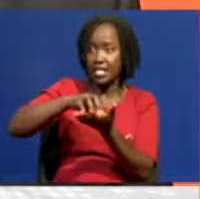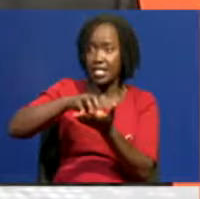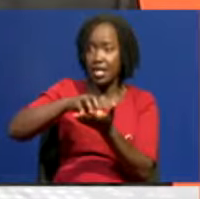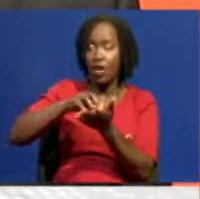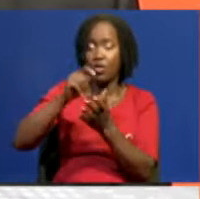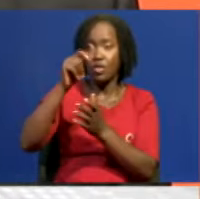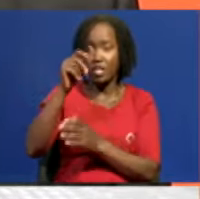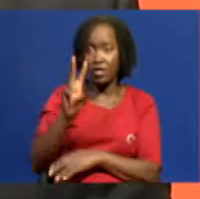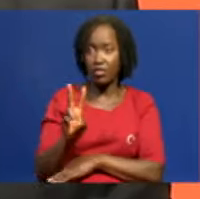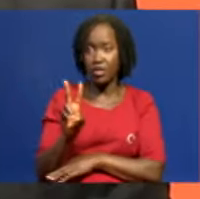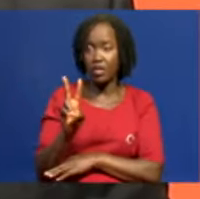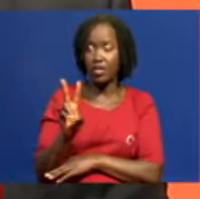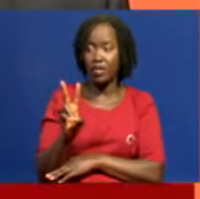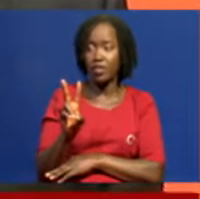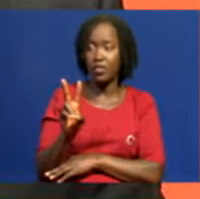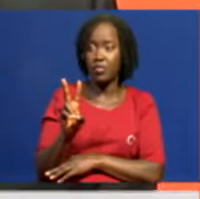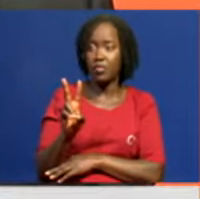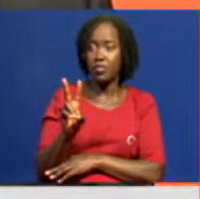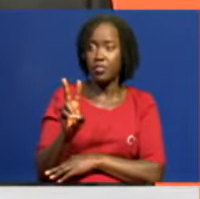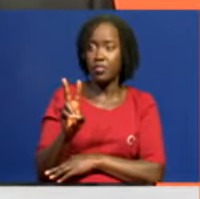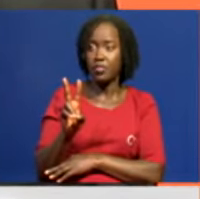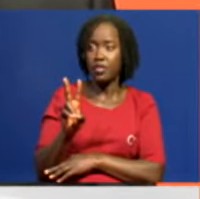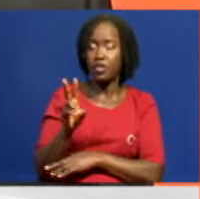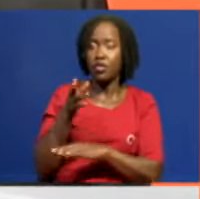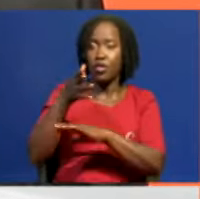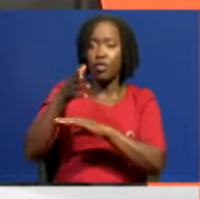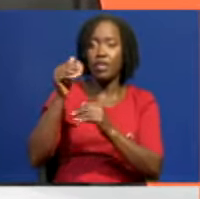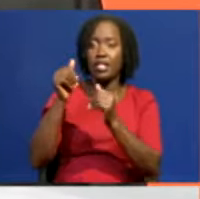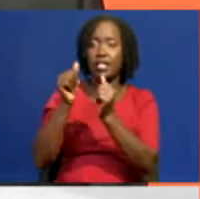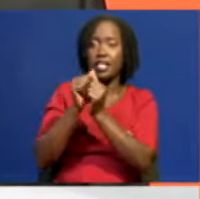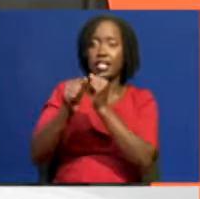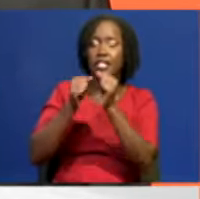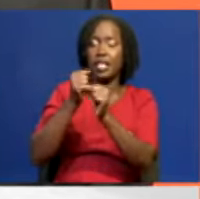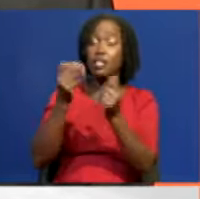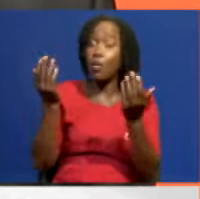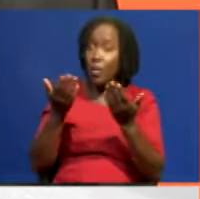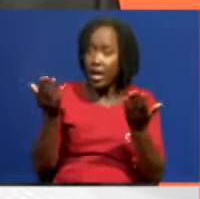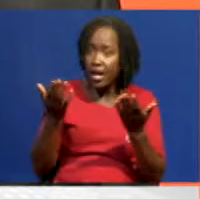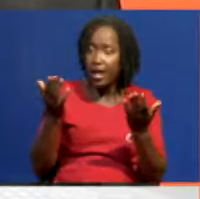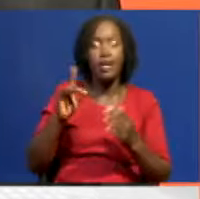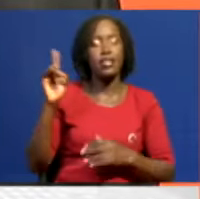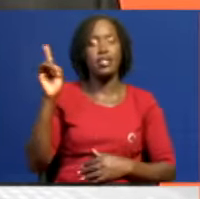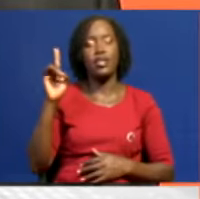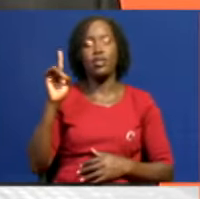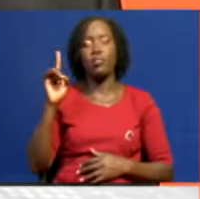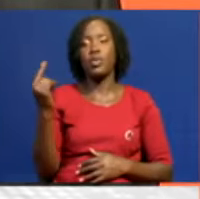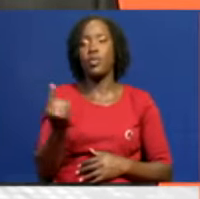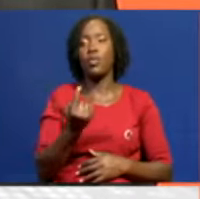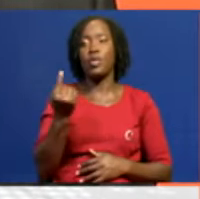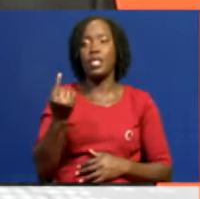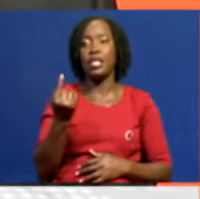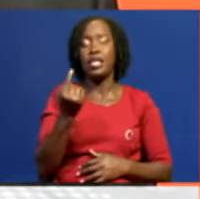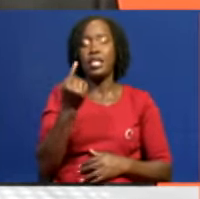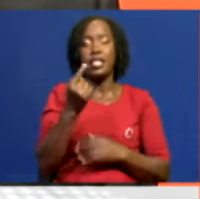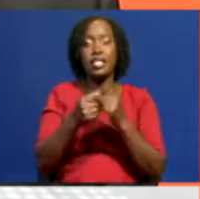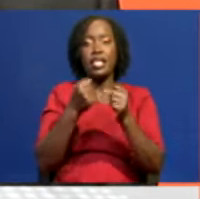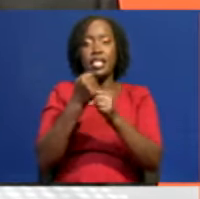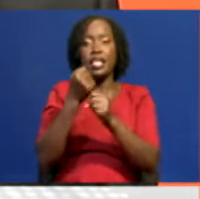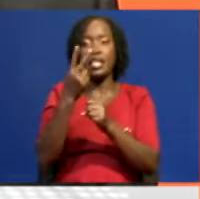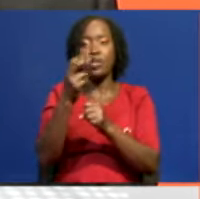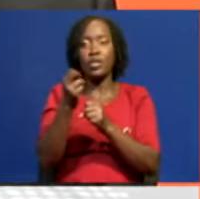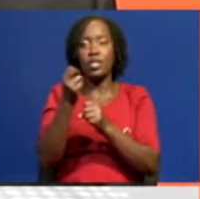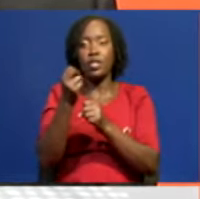screen that are over 10 years are in Nairobi. In the year 2012, when the court